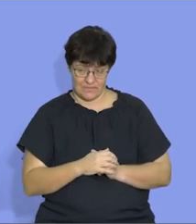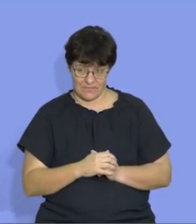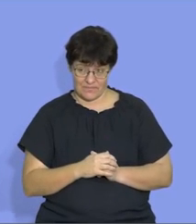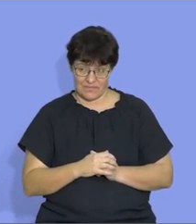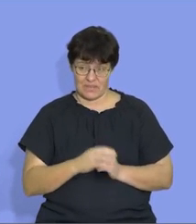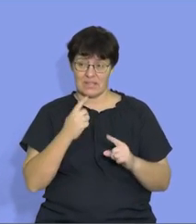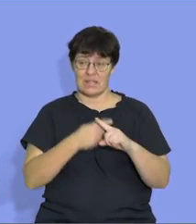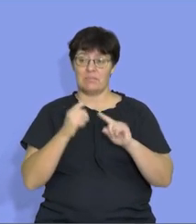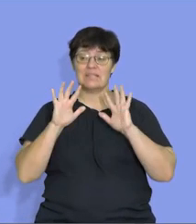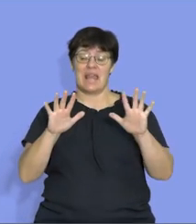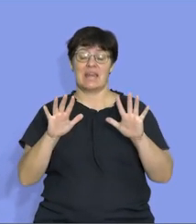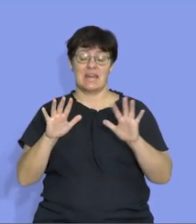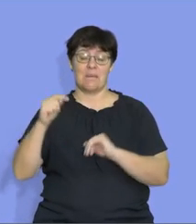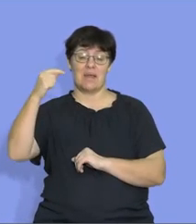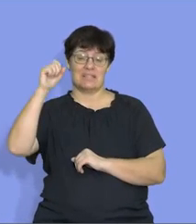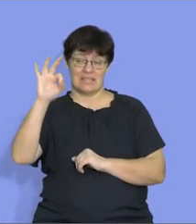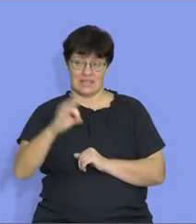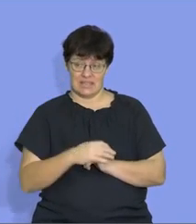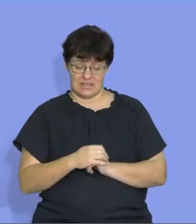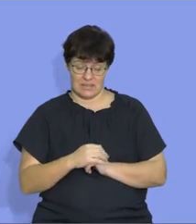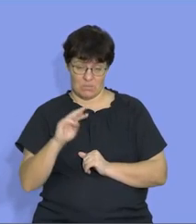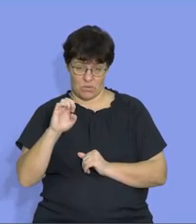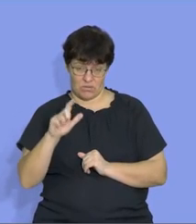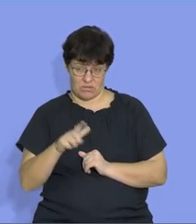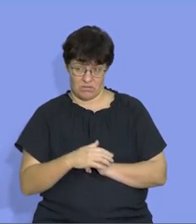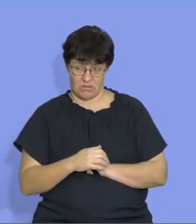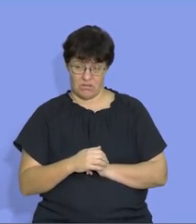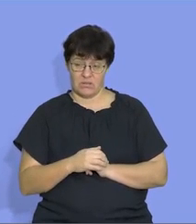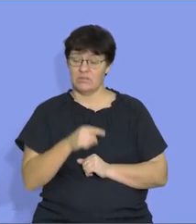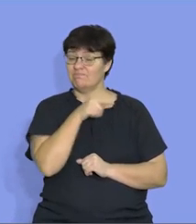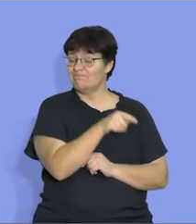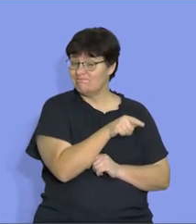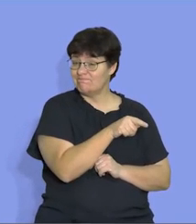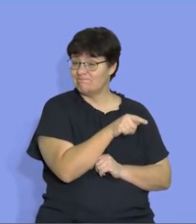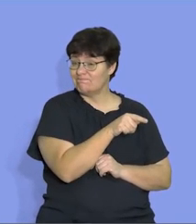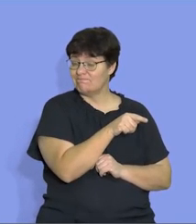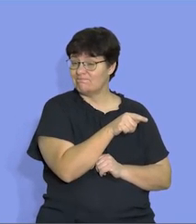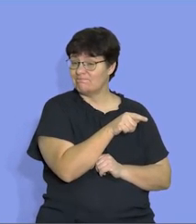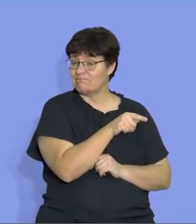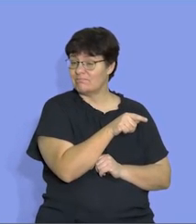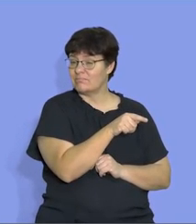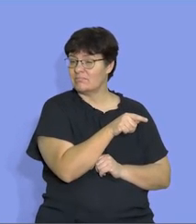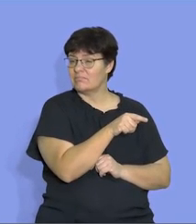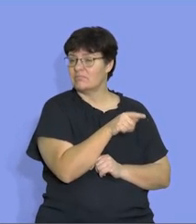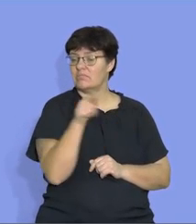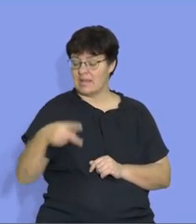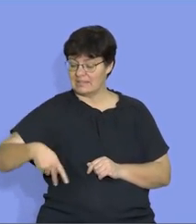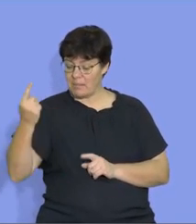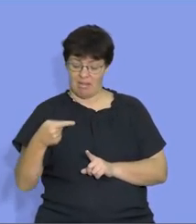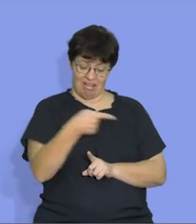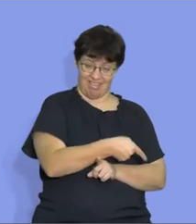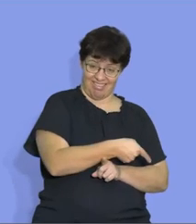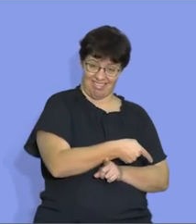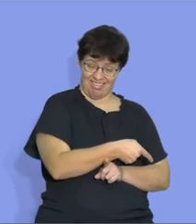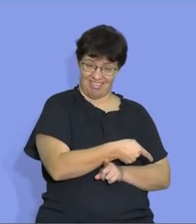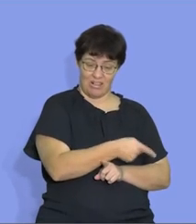10 exponent minus 3 mole, right? While we are saying double the number because 2 reacts